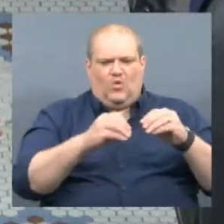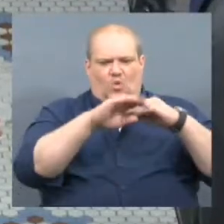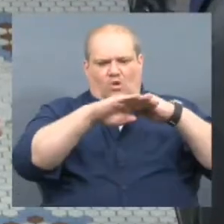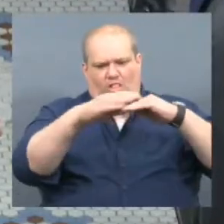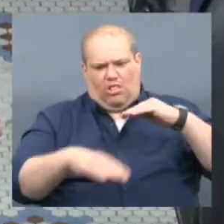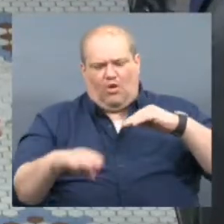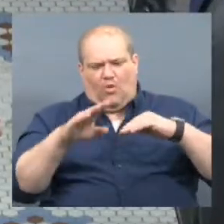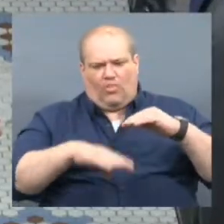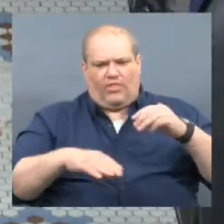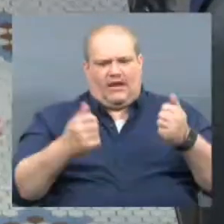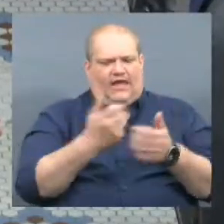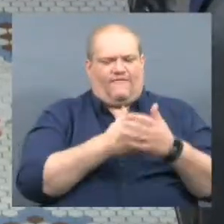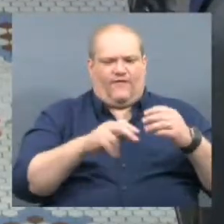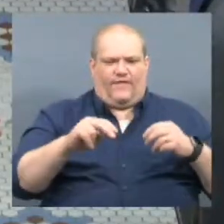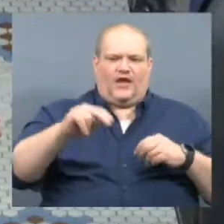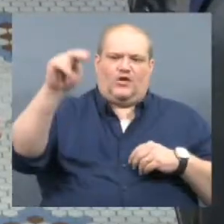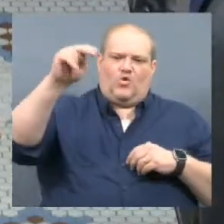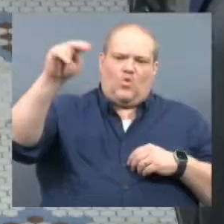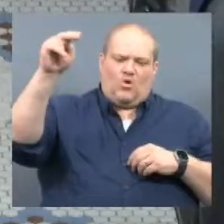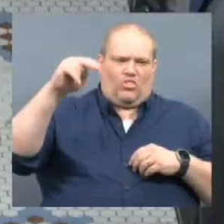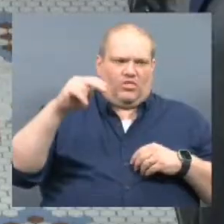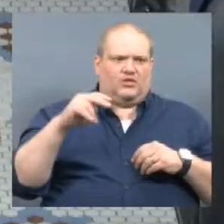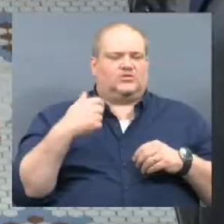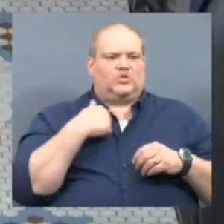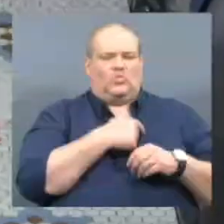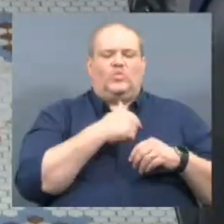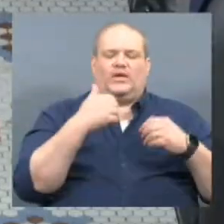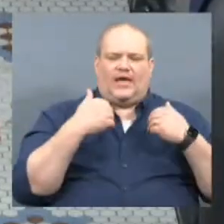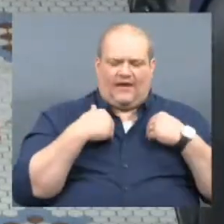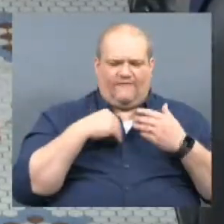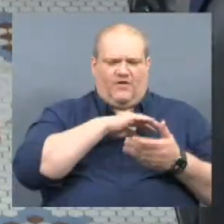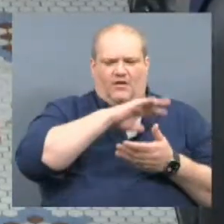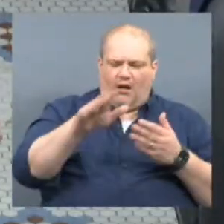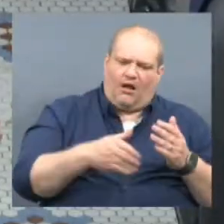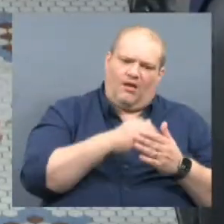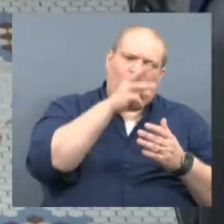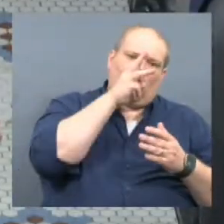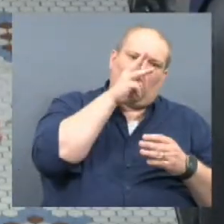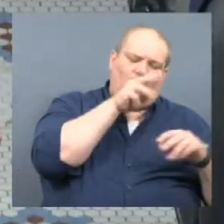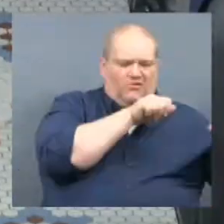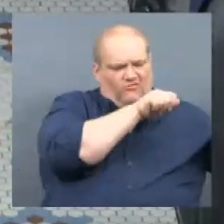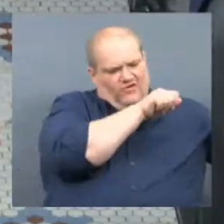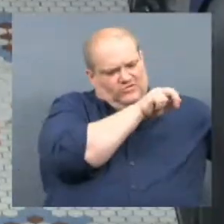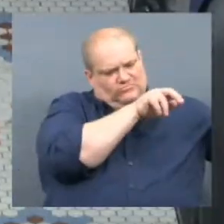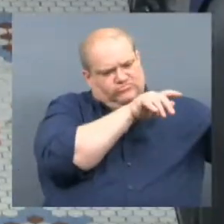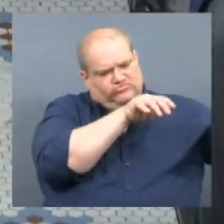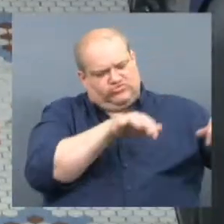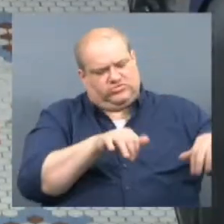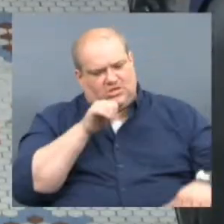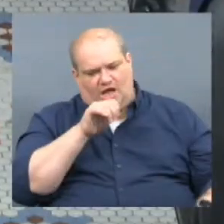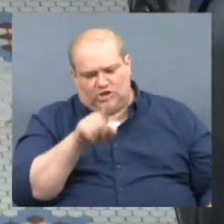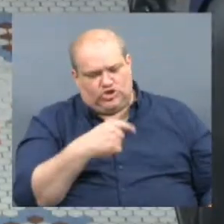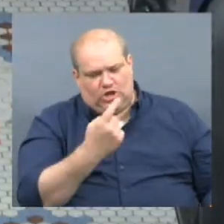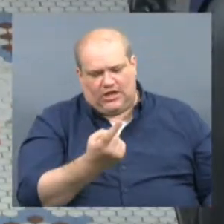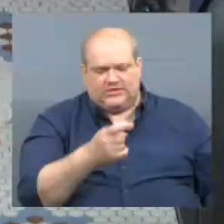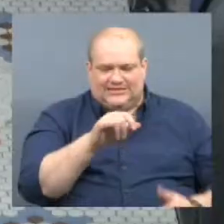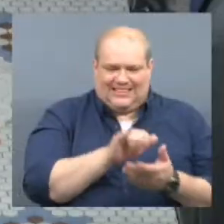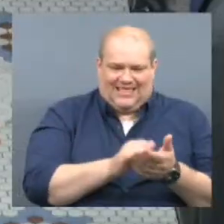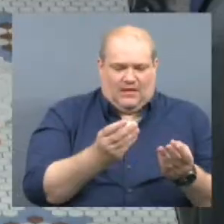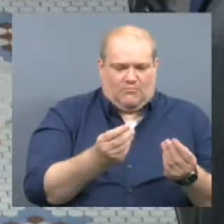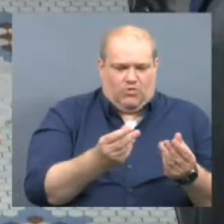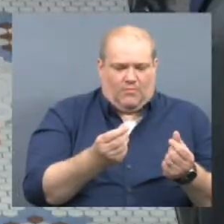than everything to the north of us. So we get all of the water from the north, not just on this